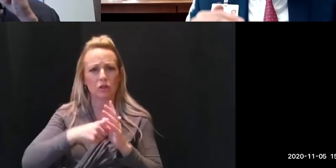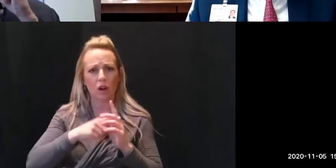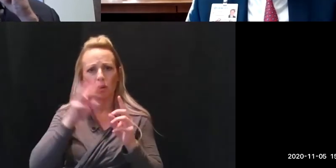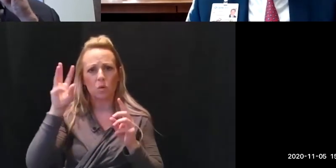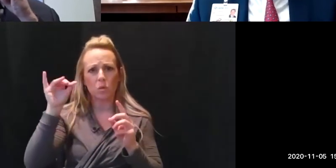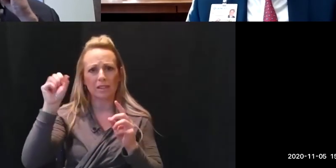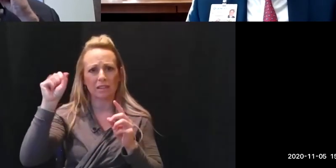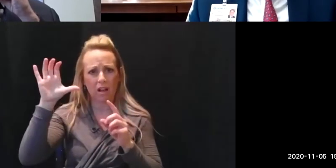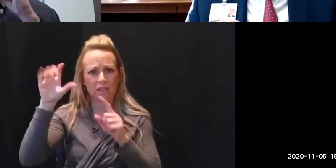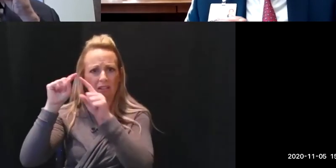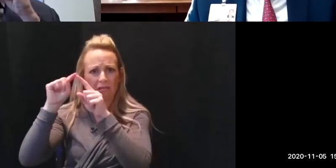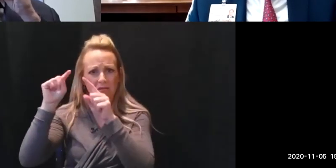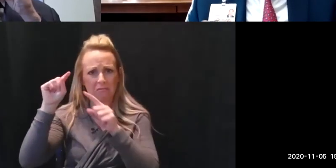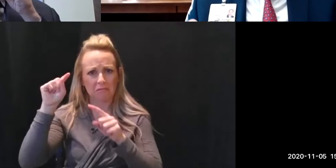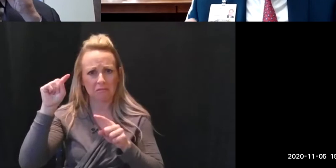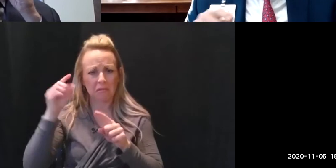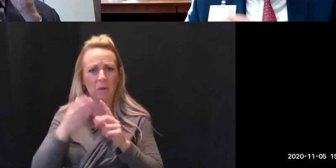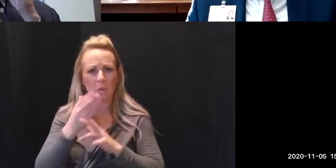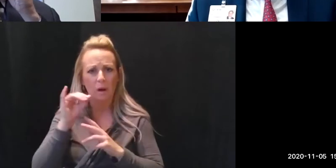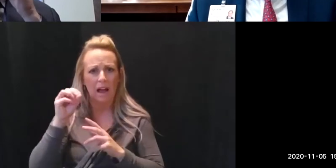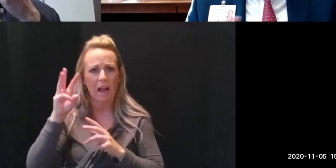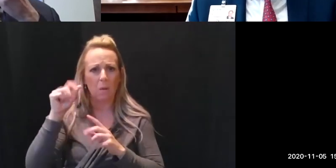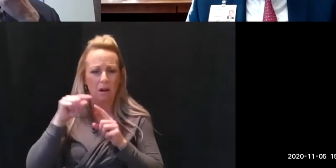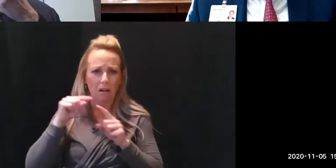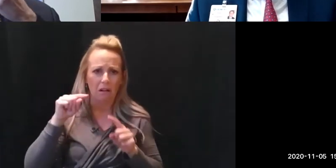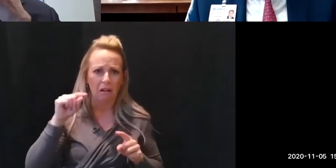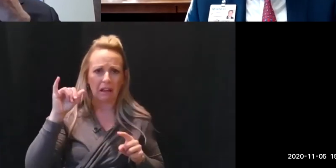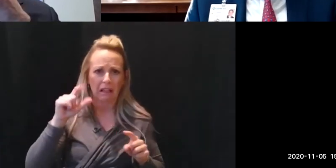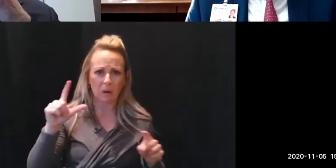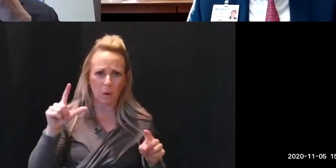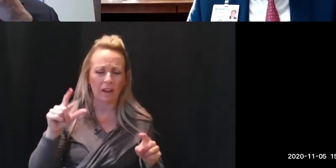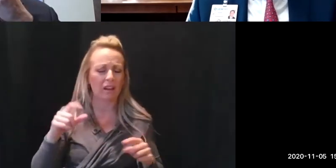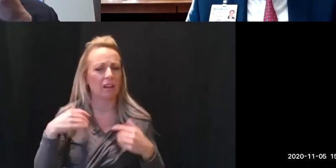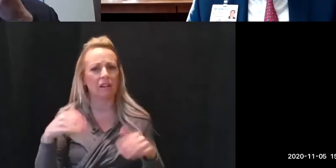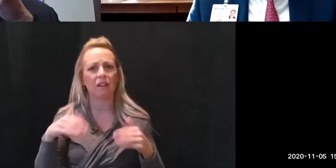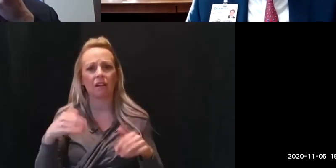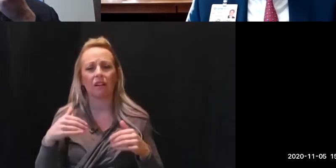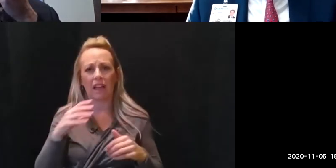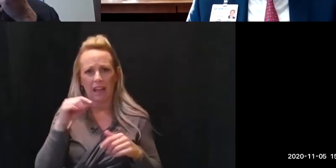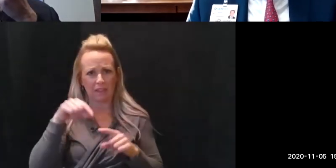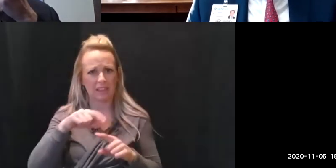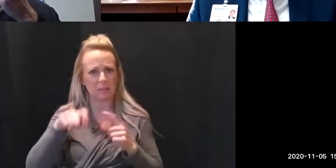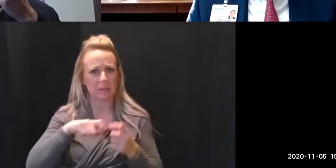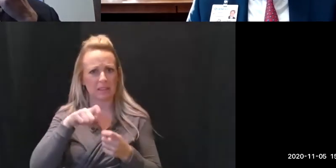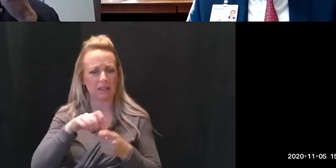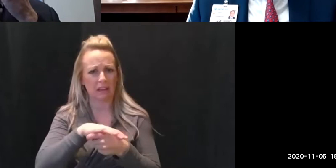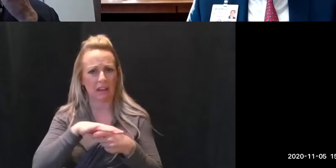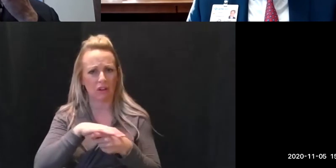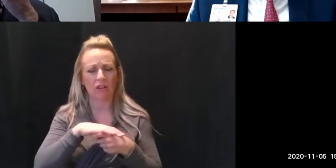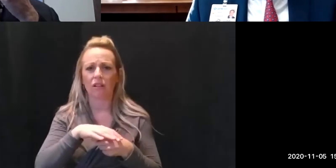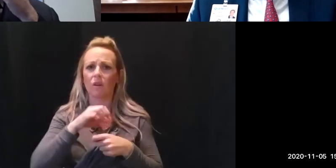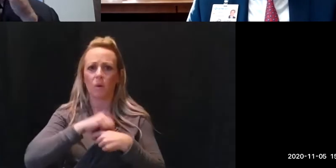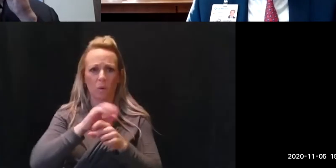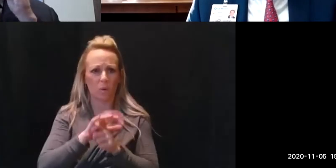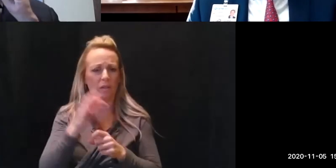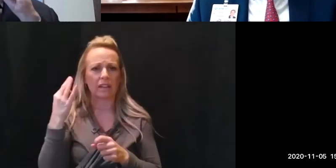south through Iowa and through Illinois, and it's really this particular area where the COVID-19 surge